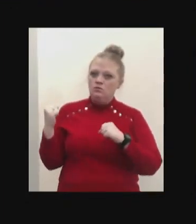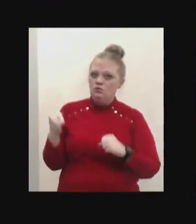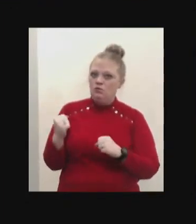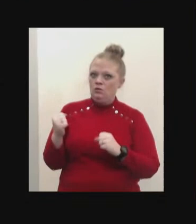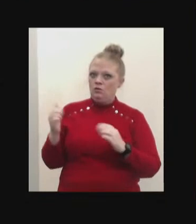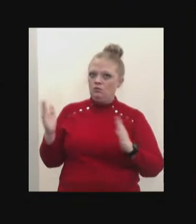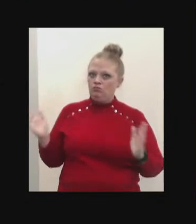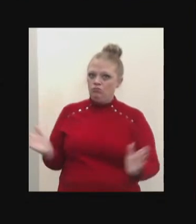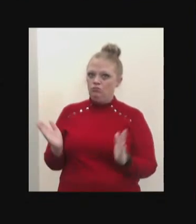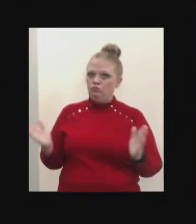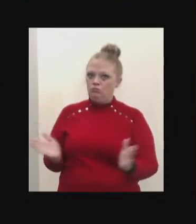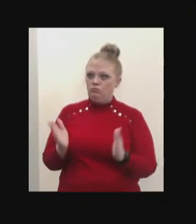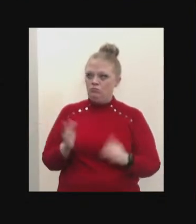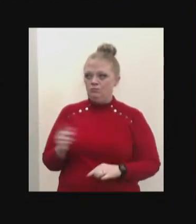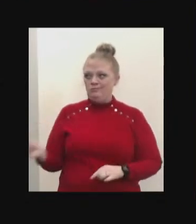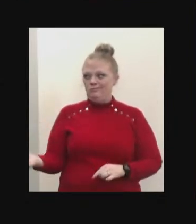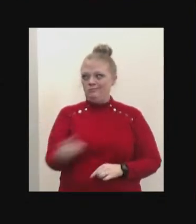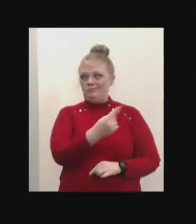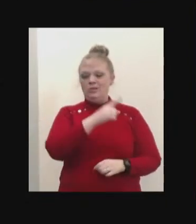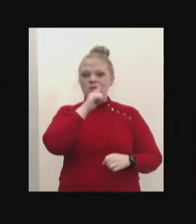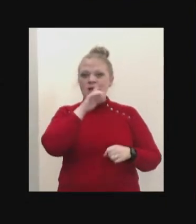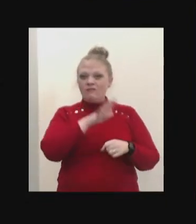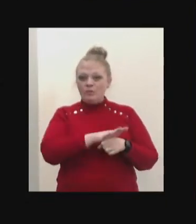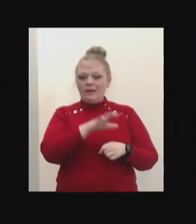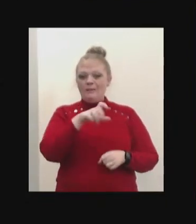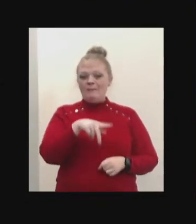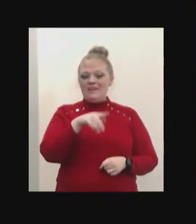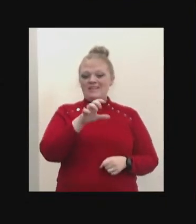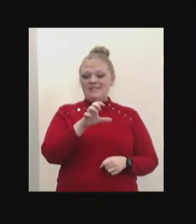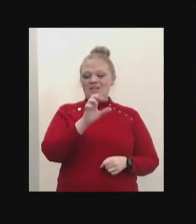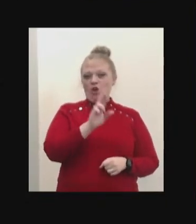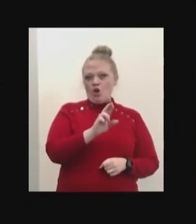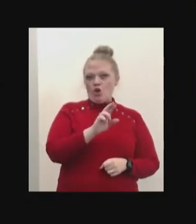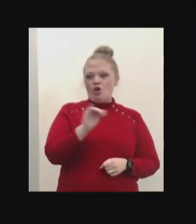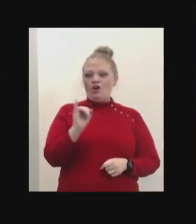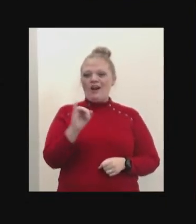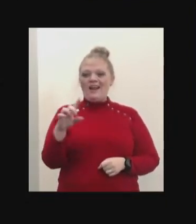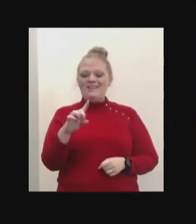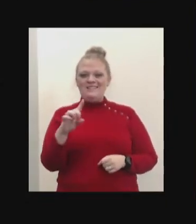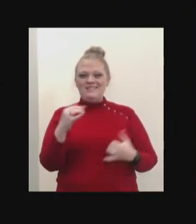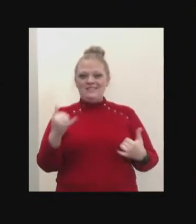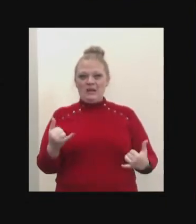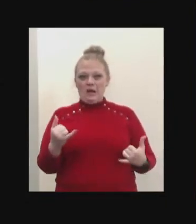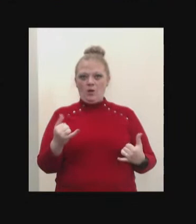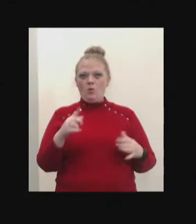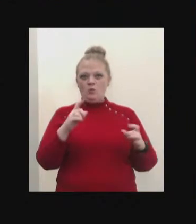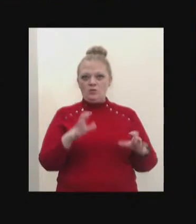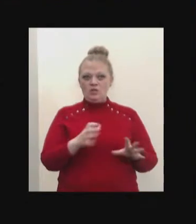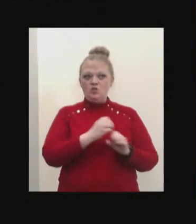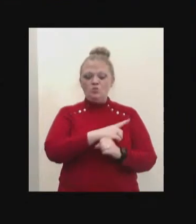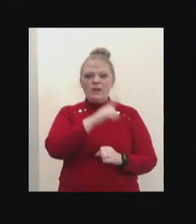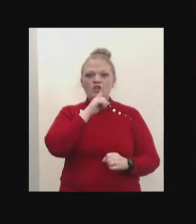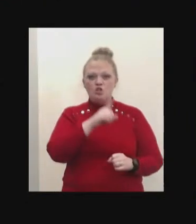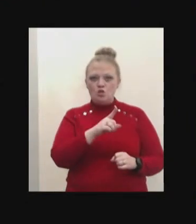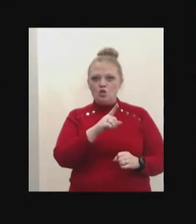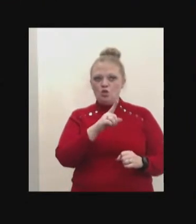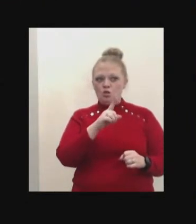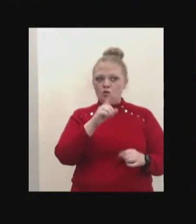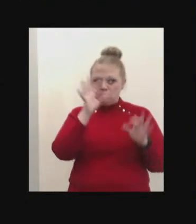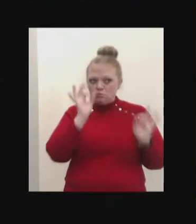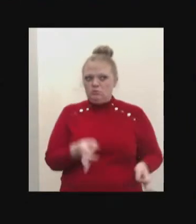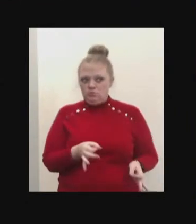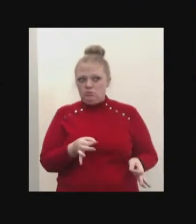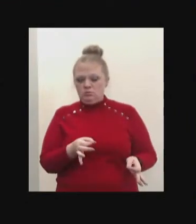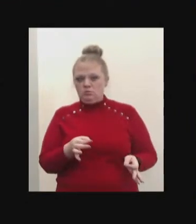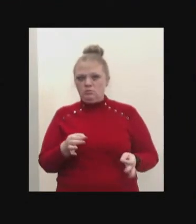encourage people to get a confirmation PCR or an ID Now, just to make sure that you know what you're dealing with and you don't have a false